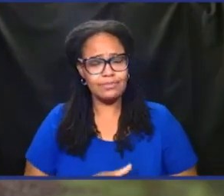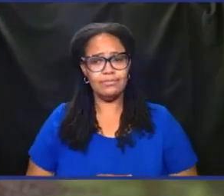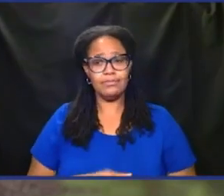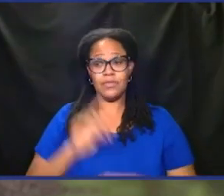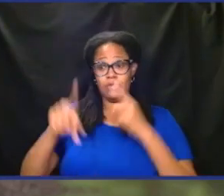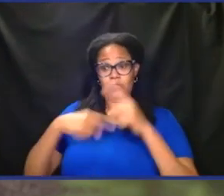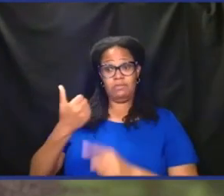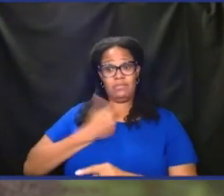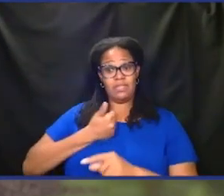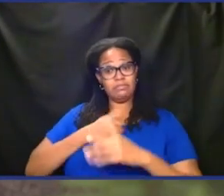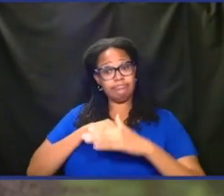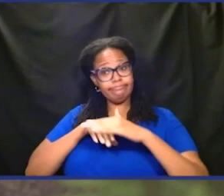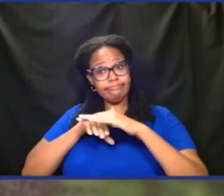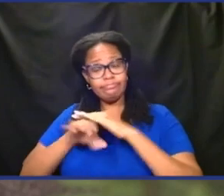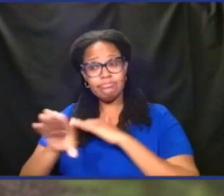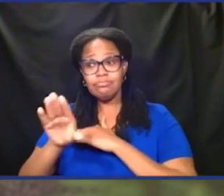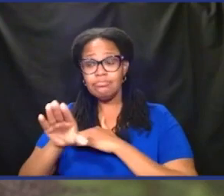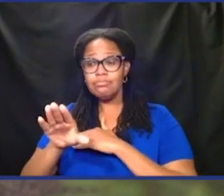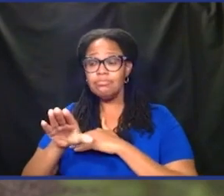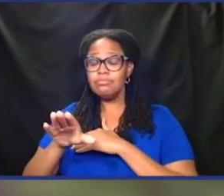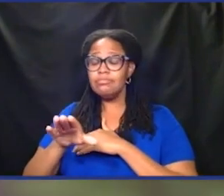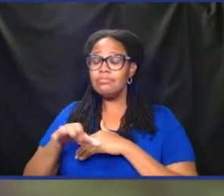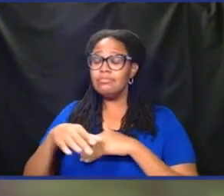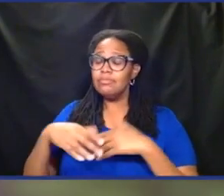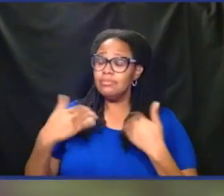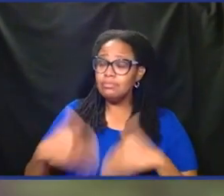door and I feel that form,